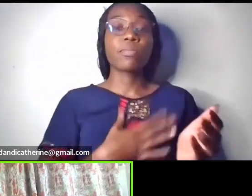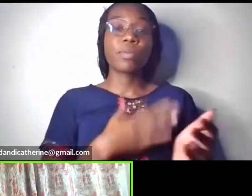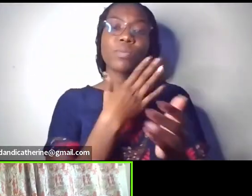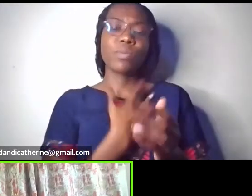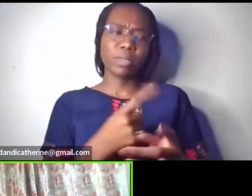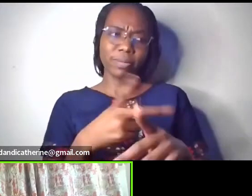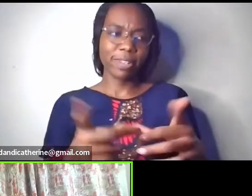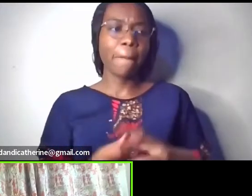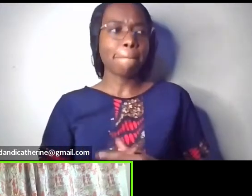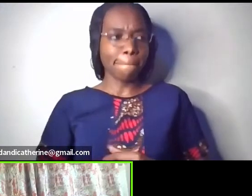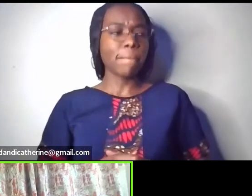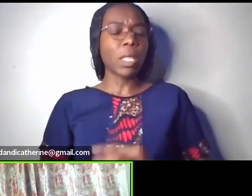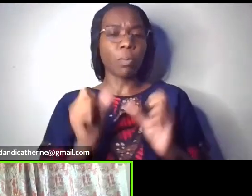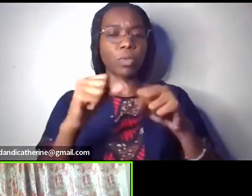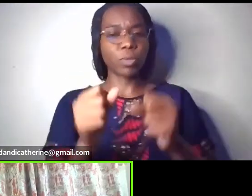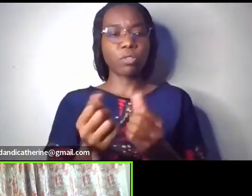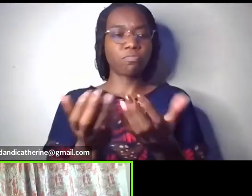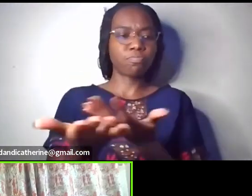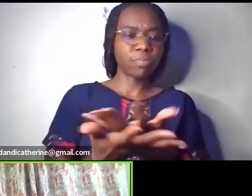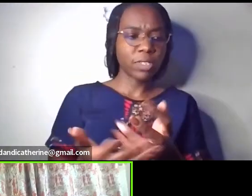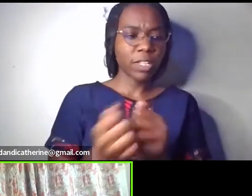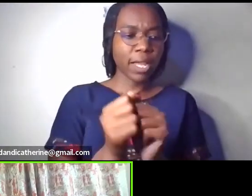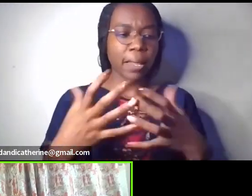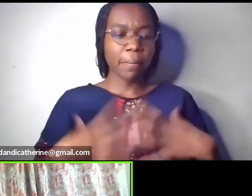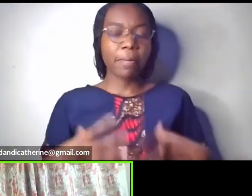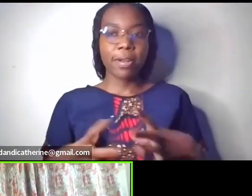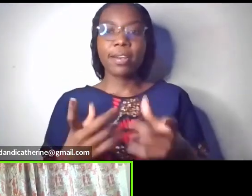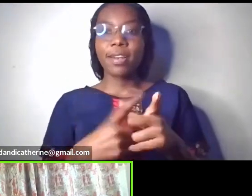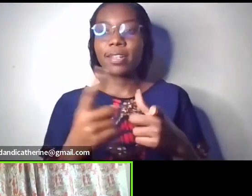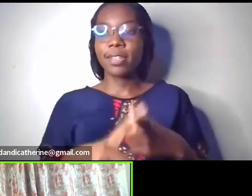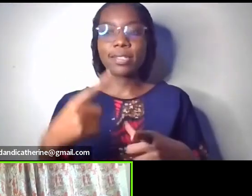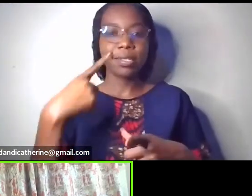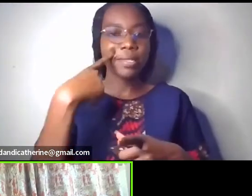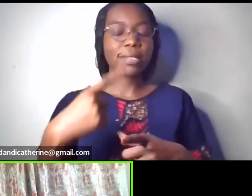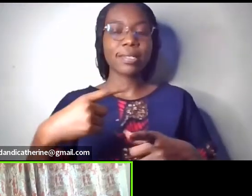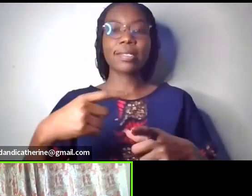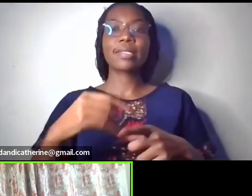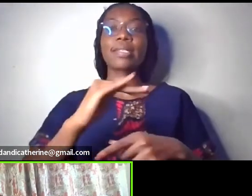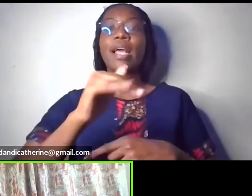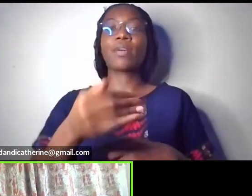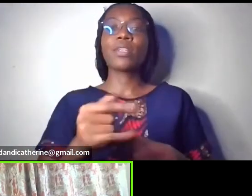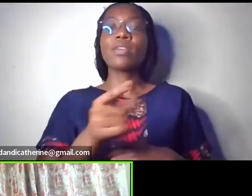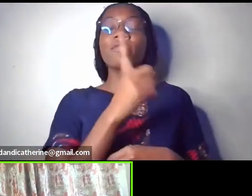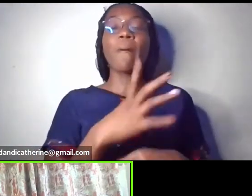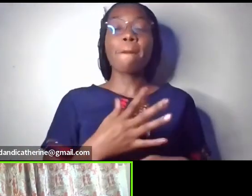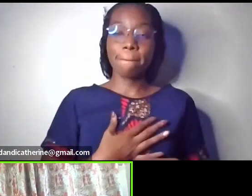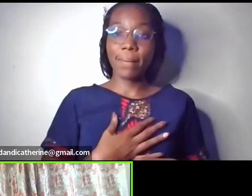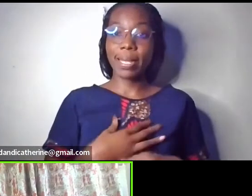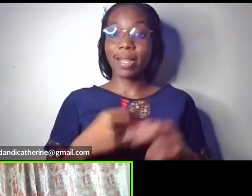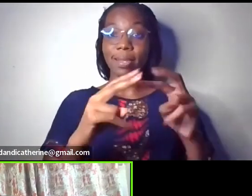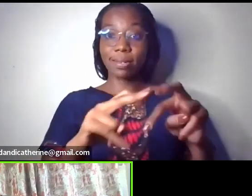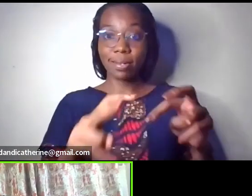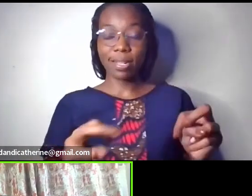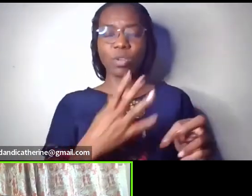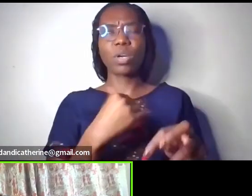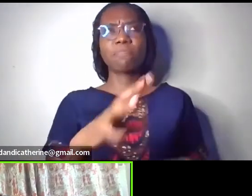and give them, exceptional experiences in this town. So yes, I did do a bit of research to find out